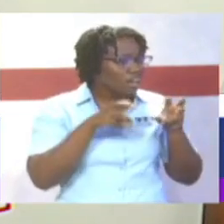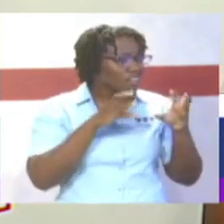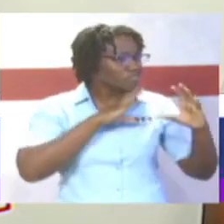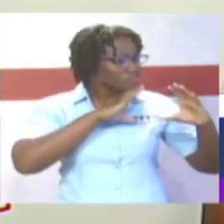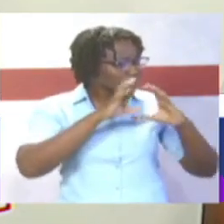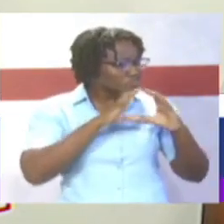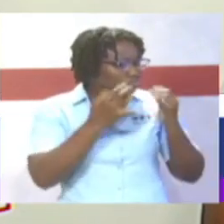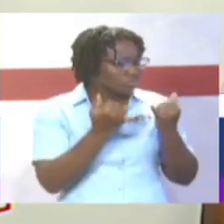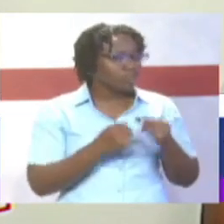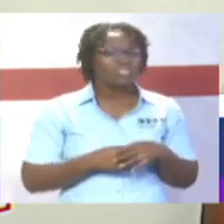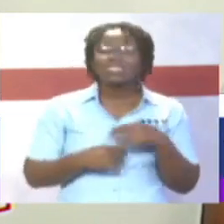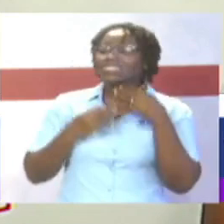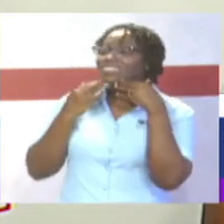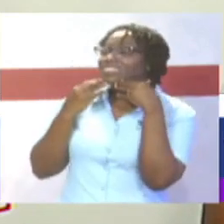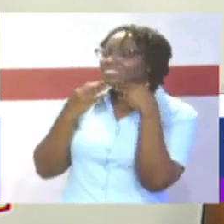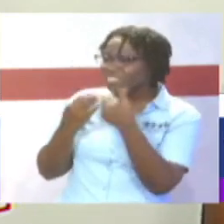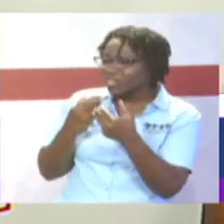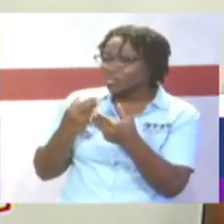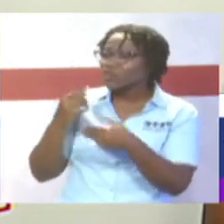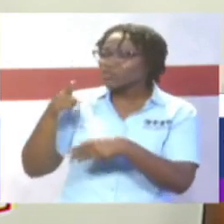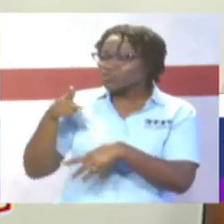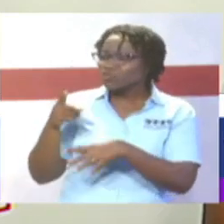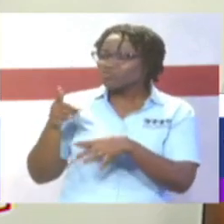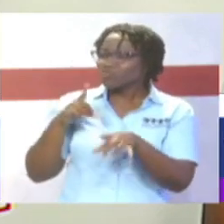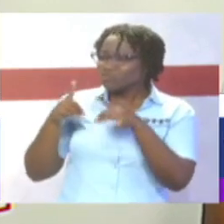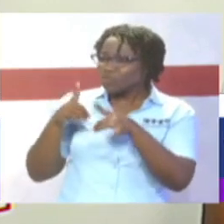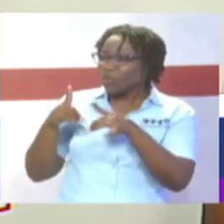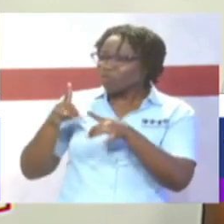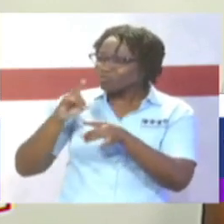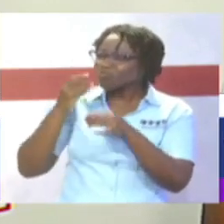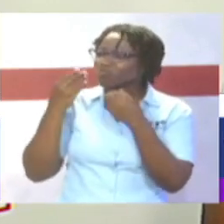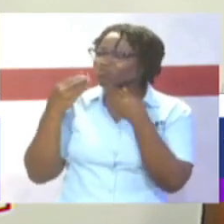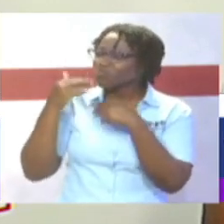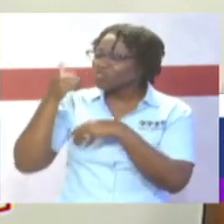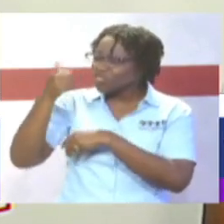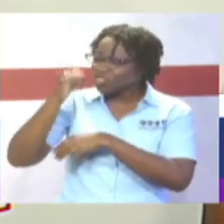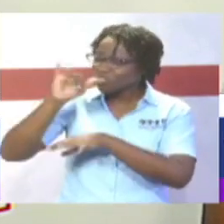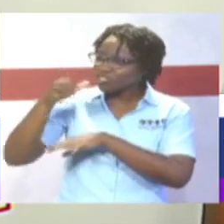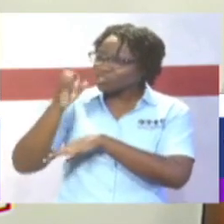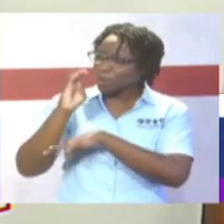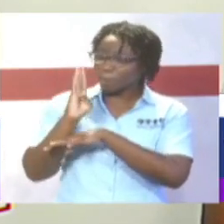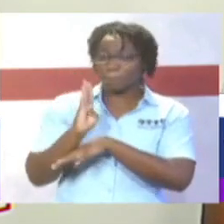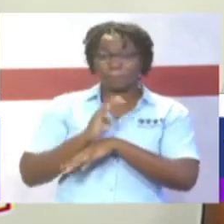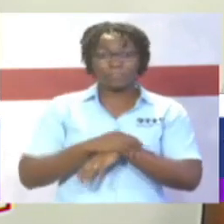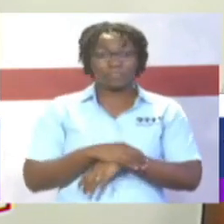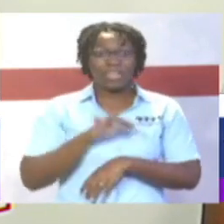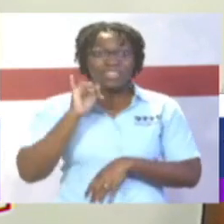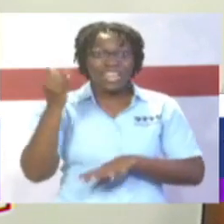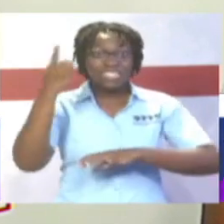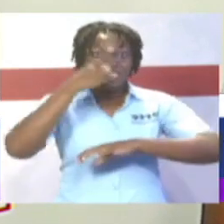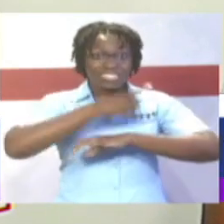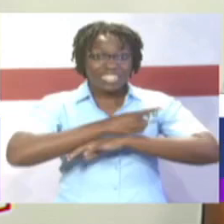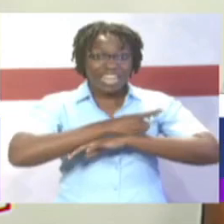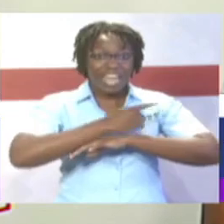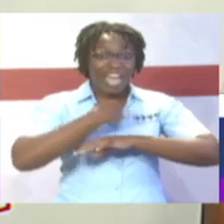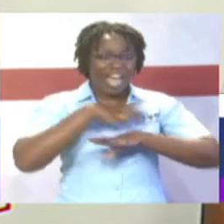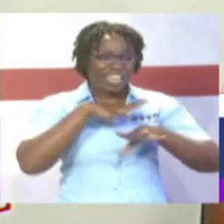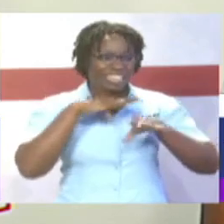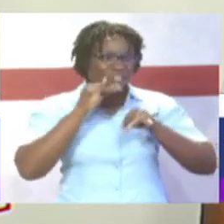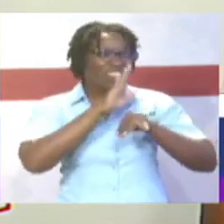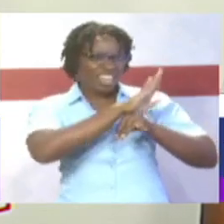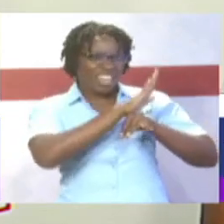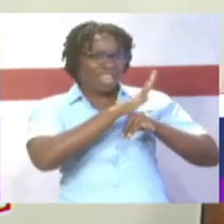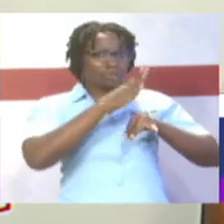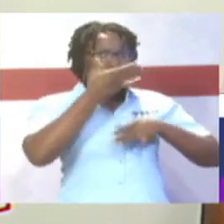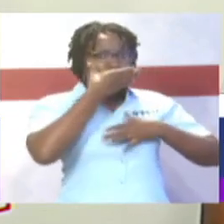you, Nursey. You're doing a good job. Keep it up." On that day, I left him receiving oxygen